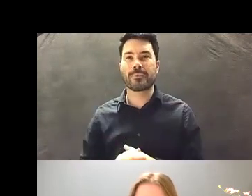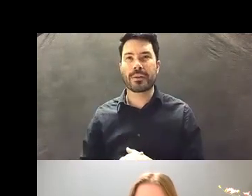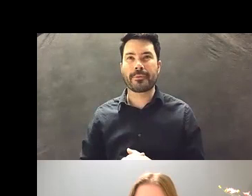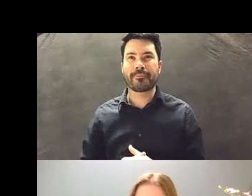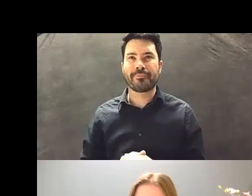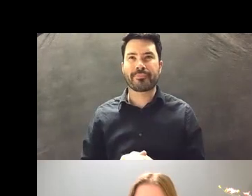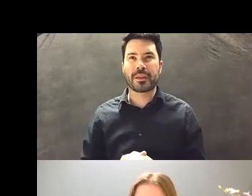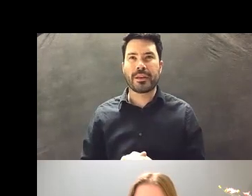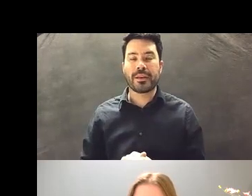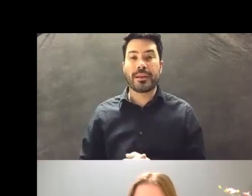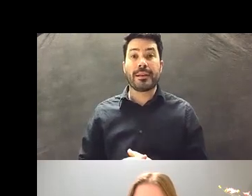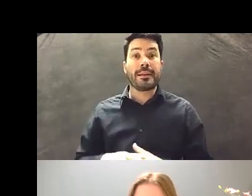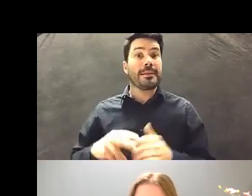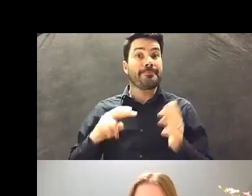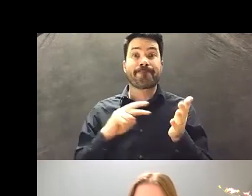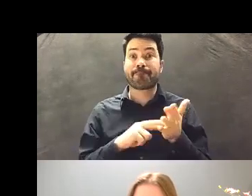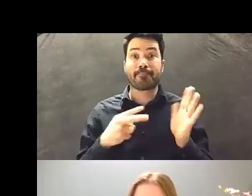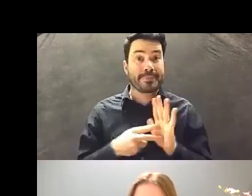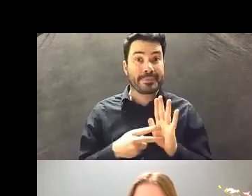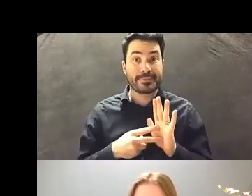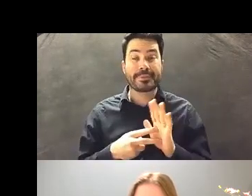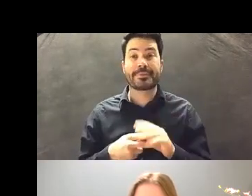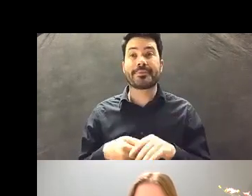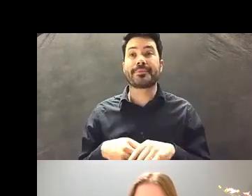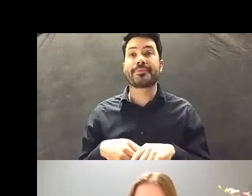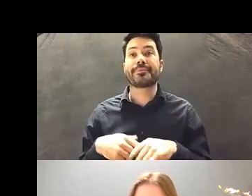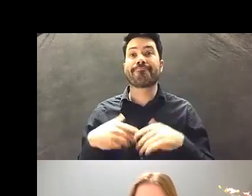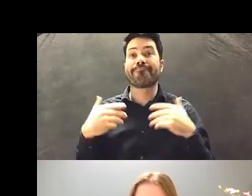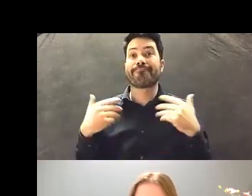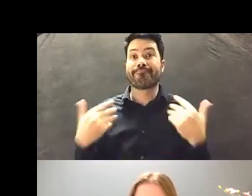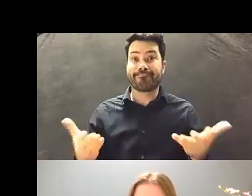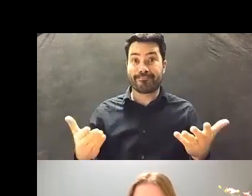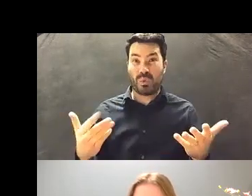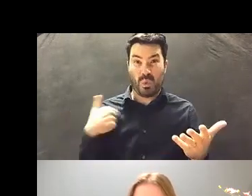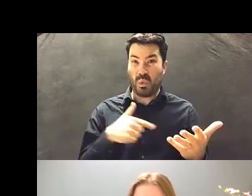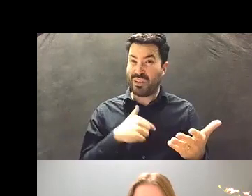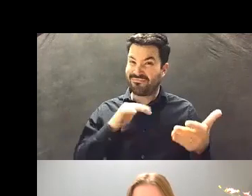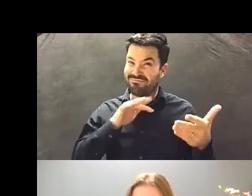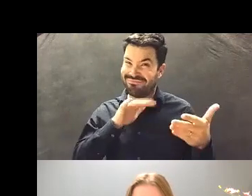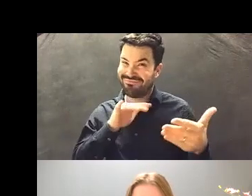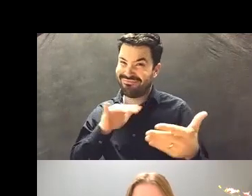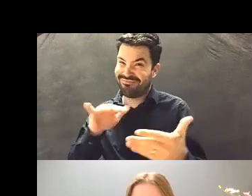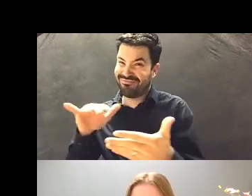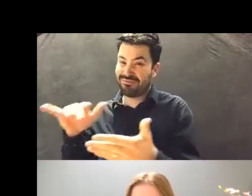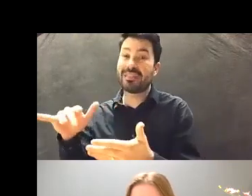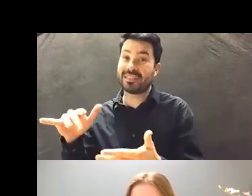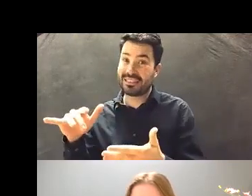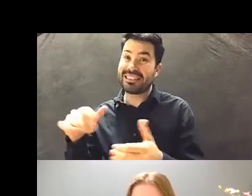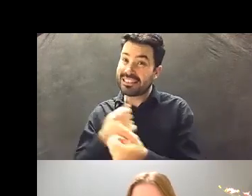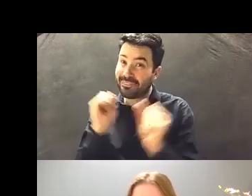And as a result, and because of robust safety studies, clinical trials have